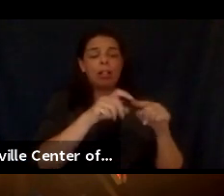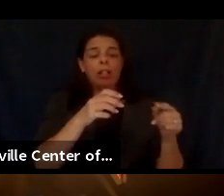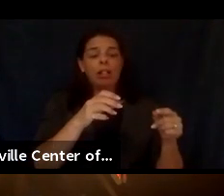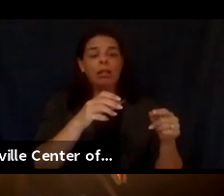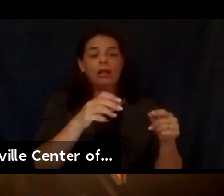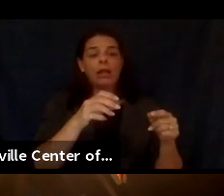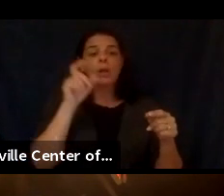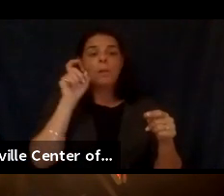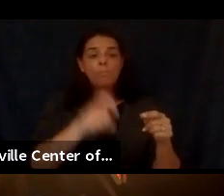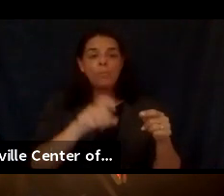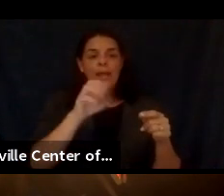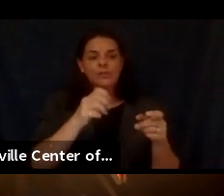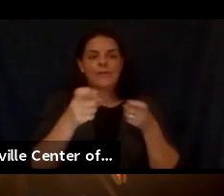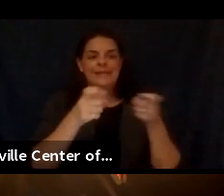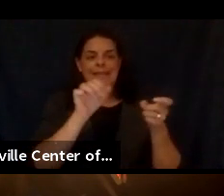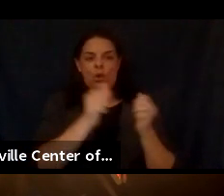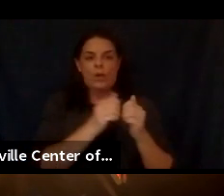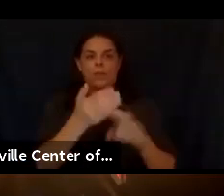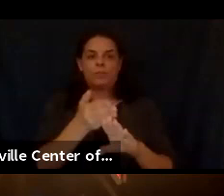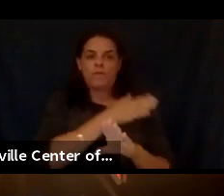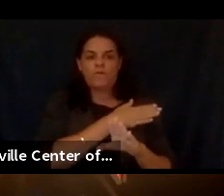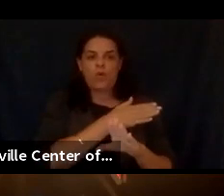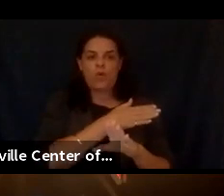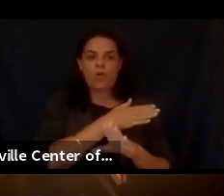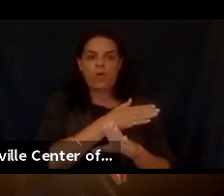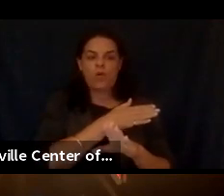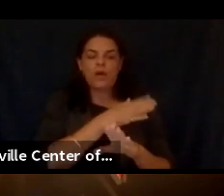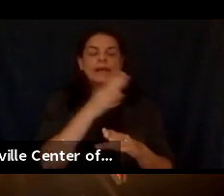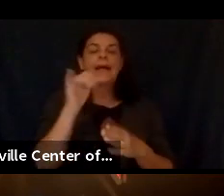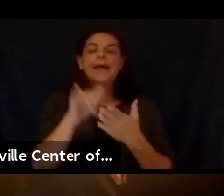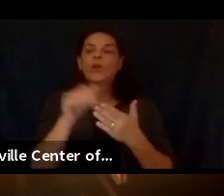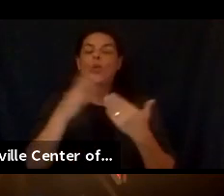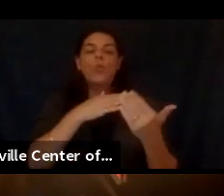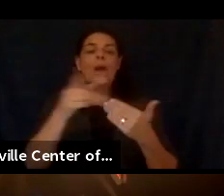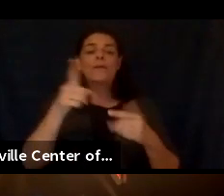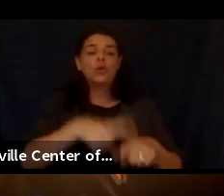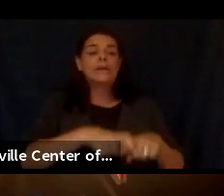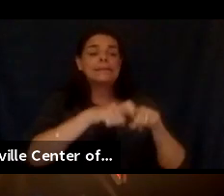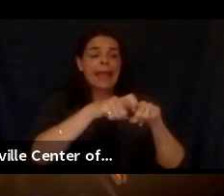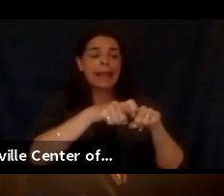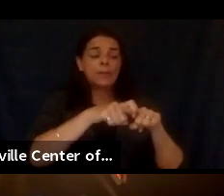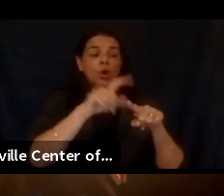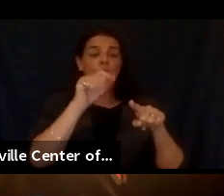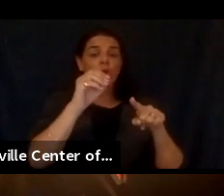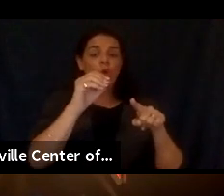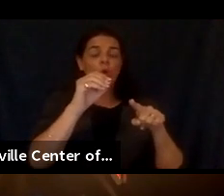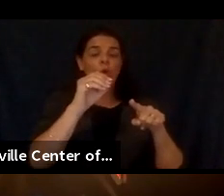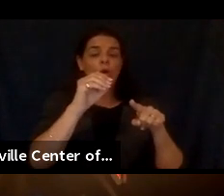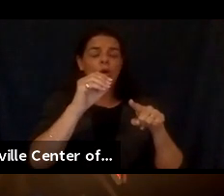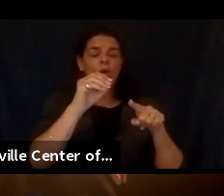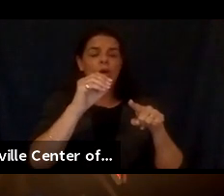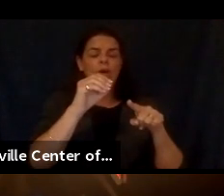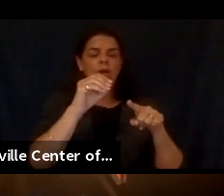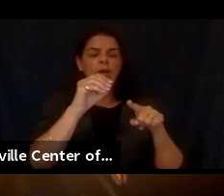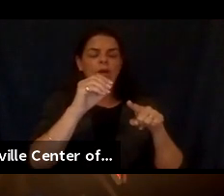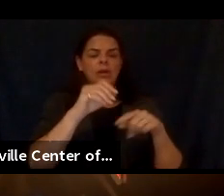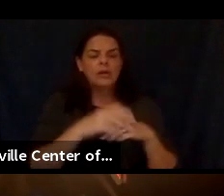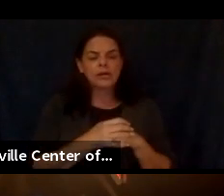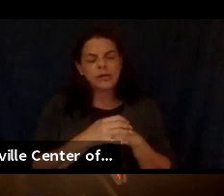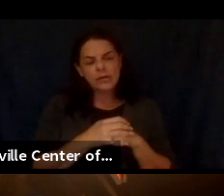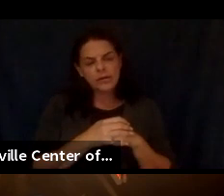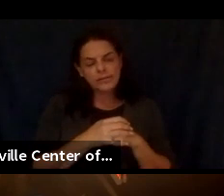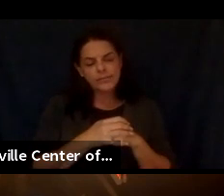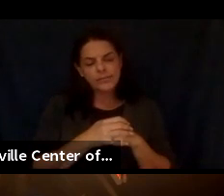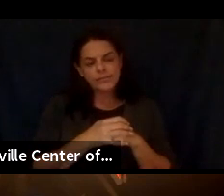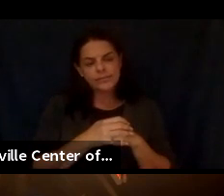to be dealt with before the end of the meeting. That is, whatever you tabled in order to bring up a new motion has to